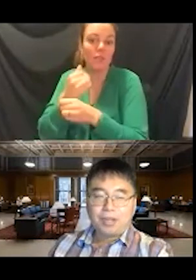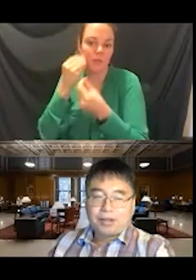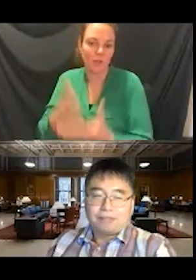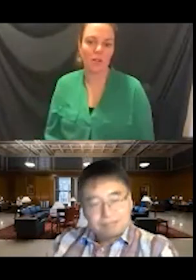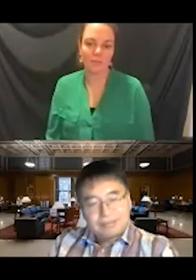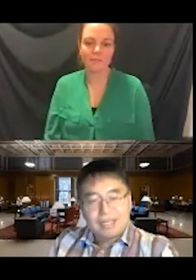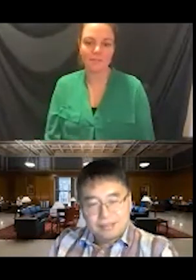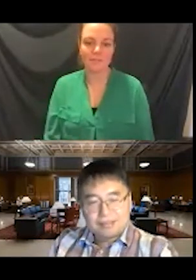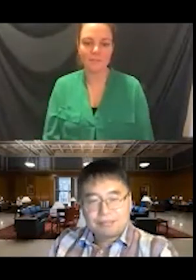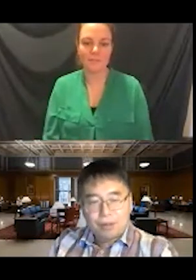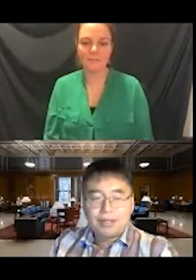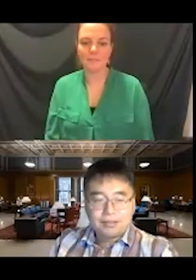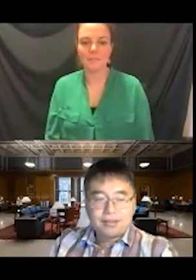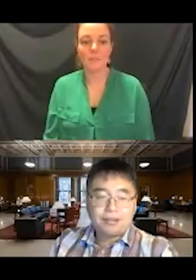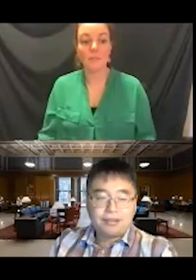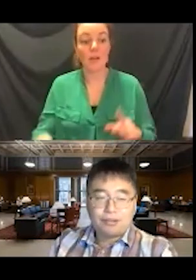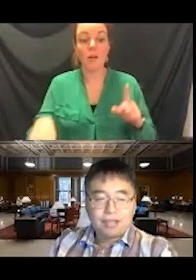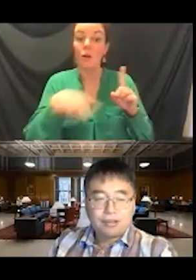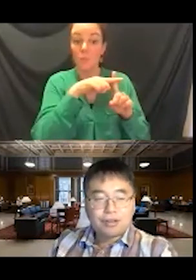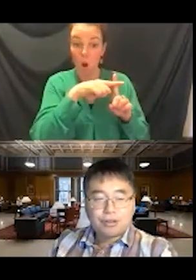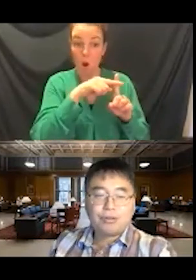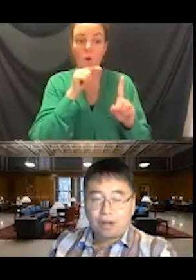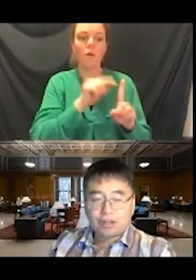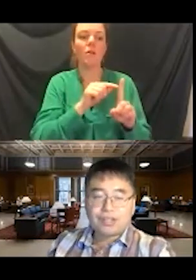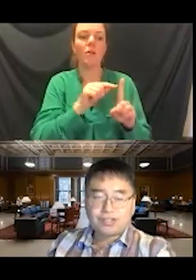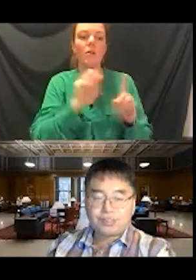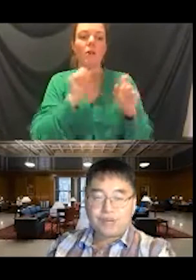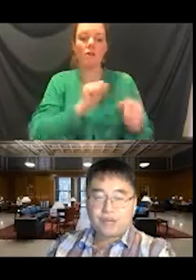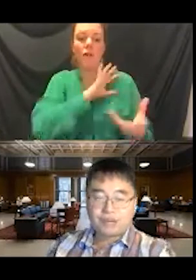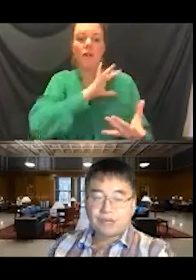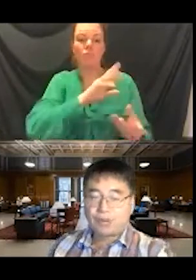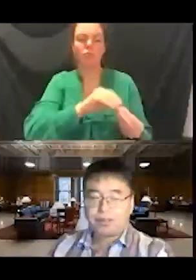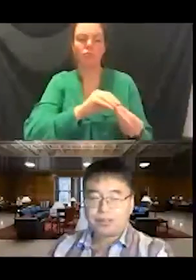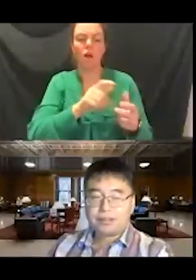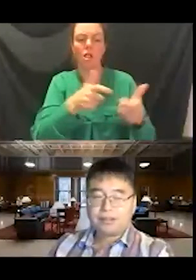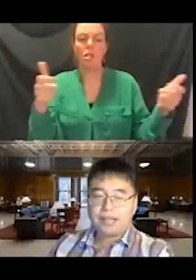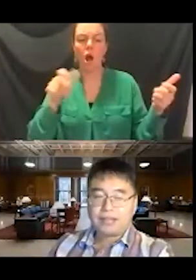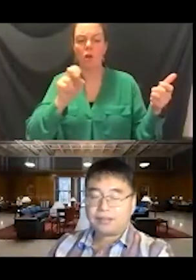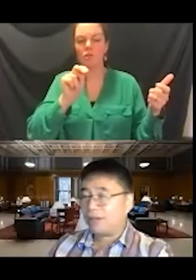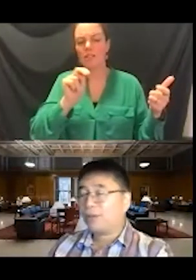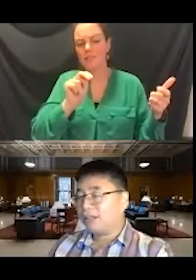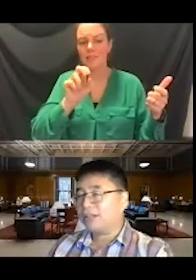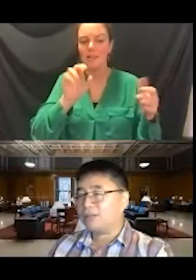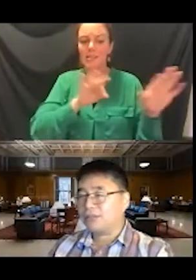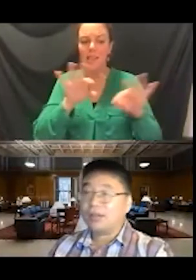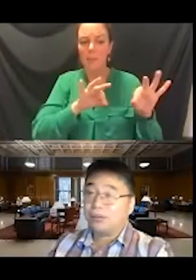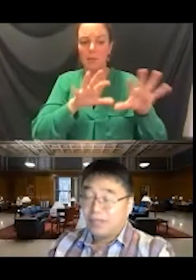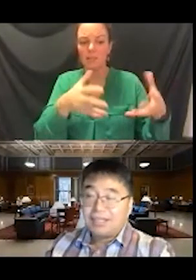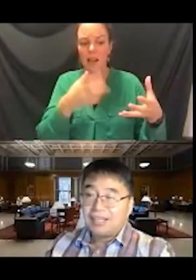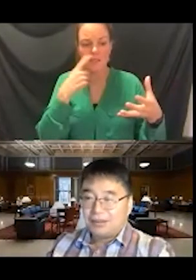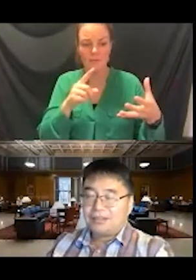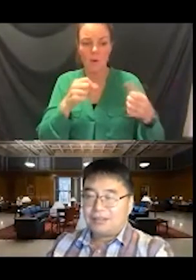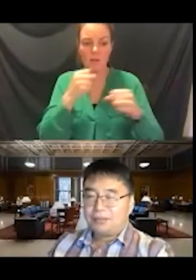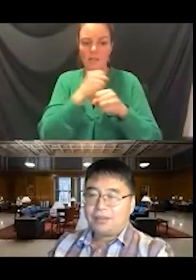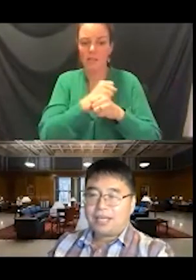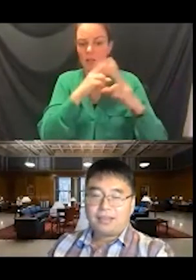So another pro is that you can accrue large sample sizes for statistical analysis very quickly. So as